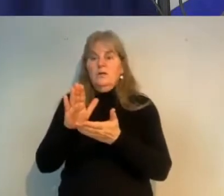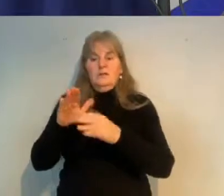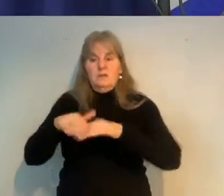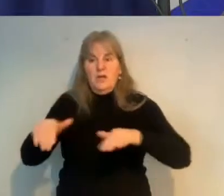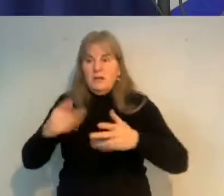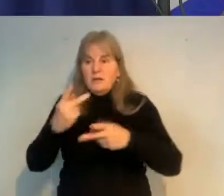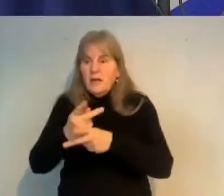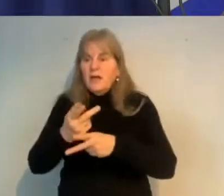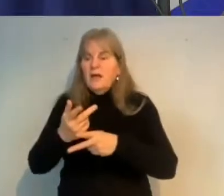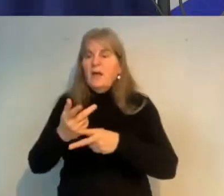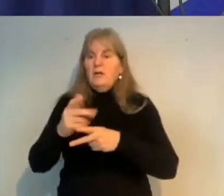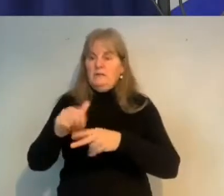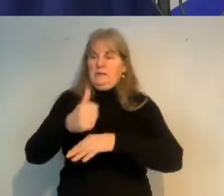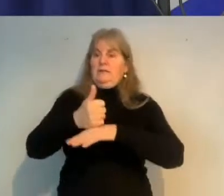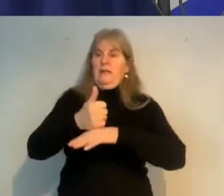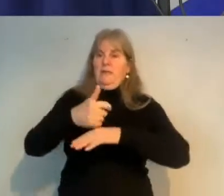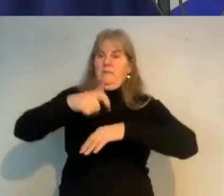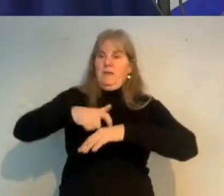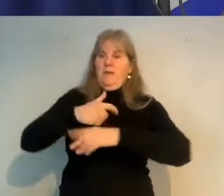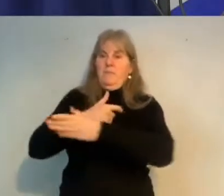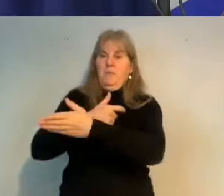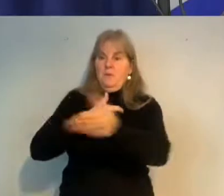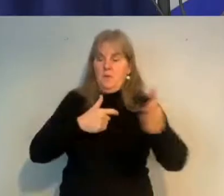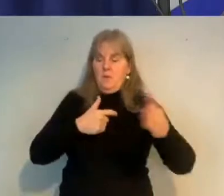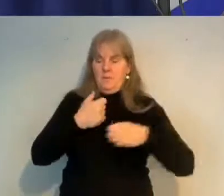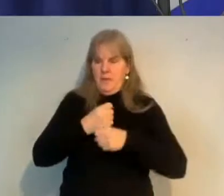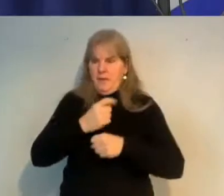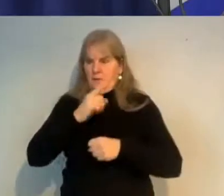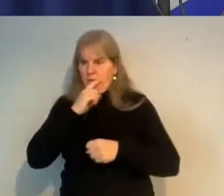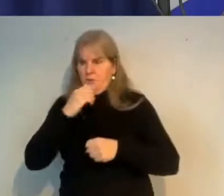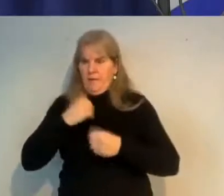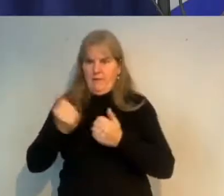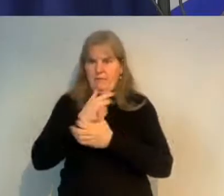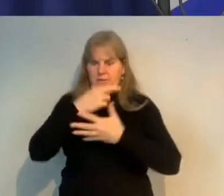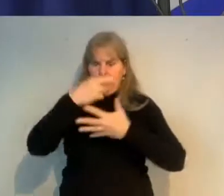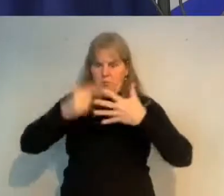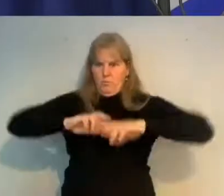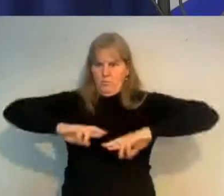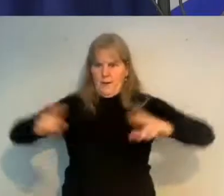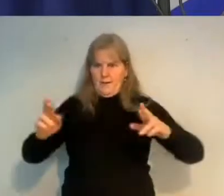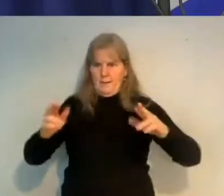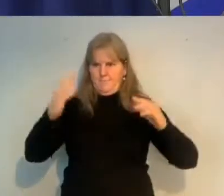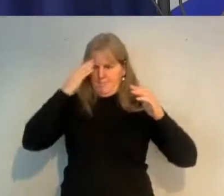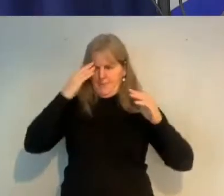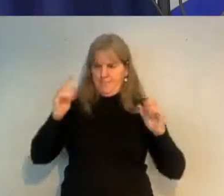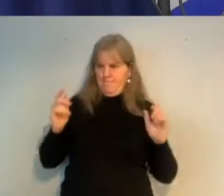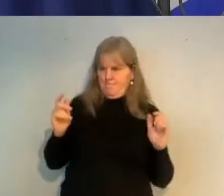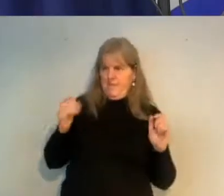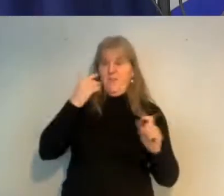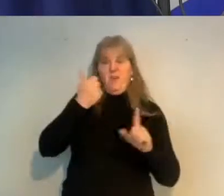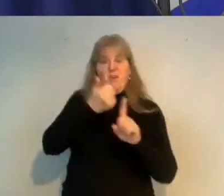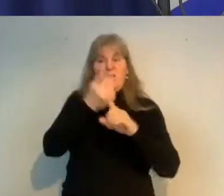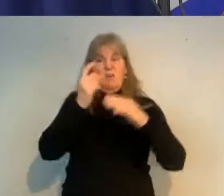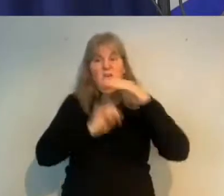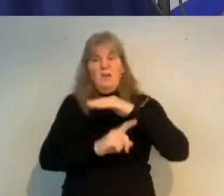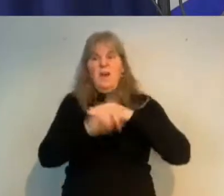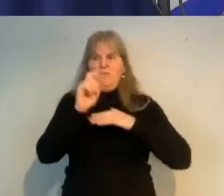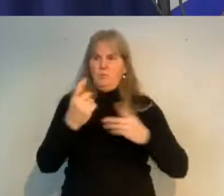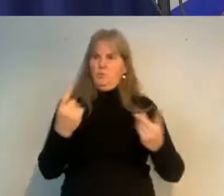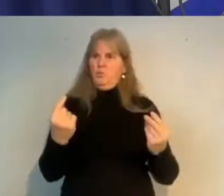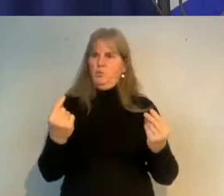for us to ensure that we have what we need and plans in place should we need to isolate. it's also a time to help